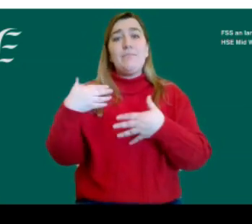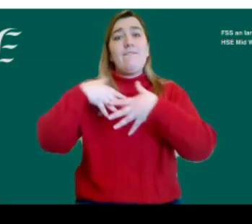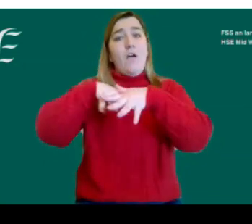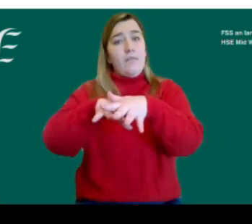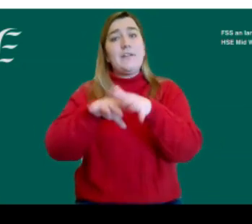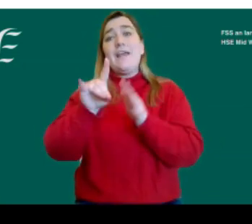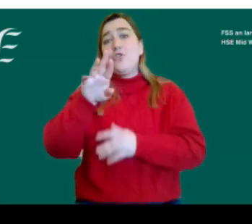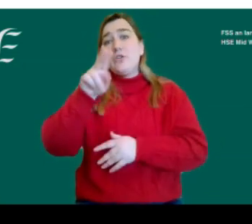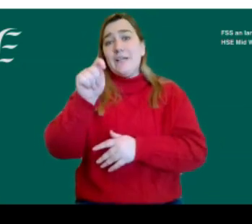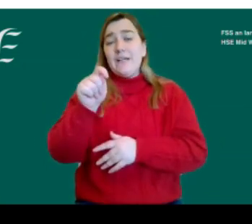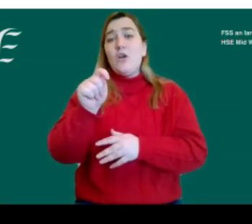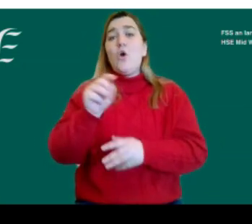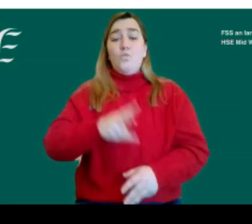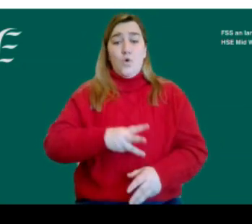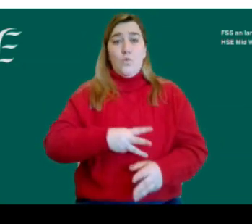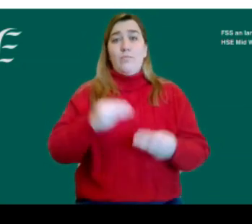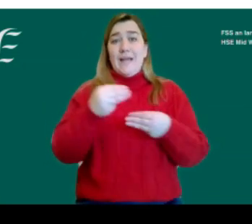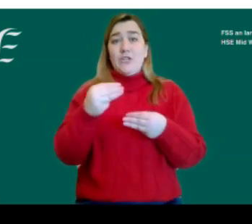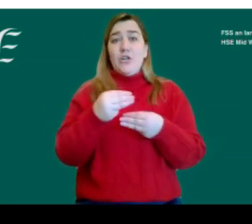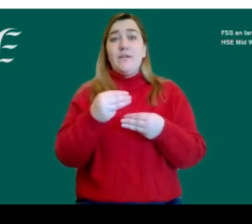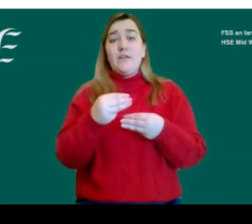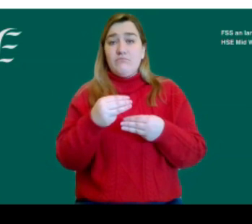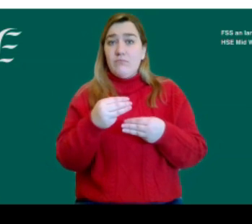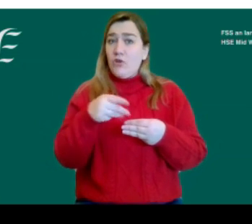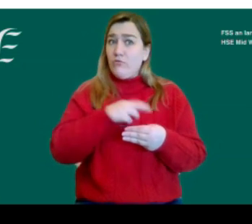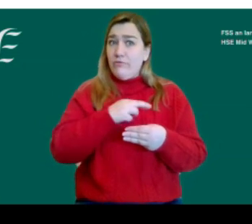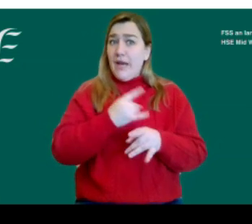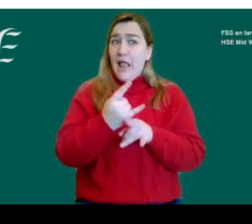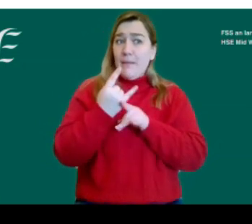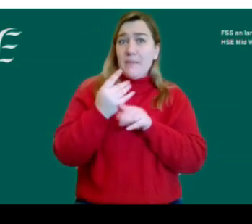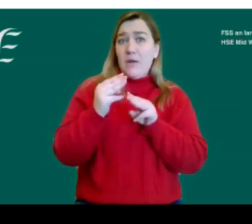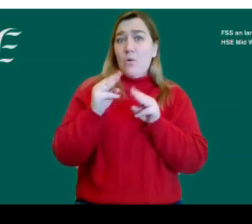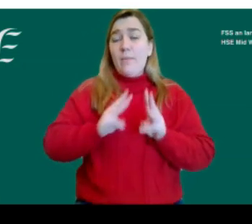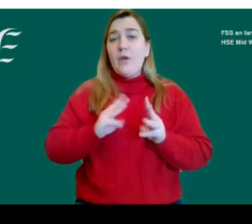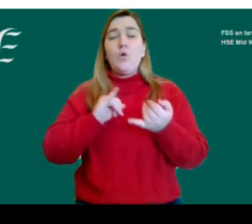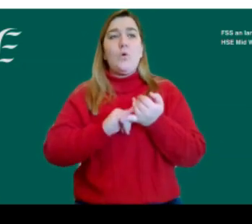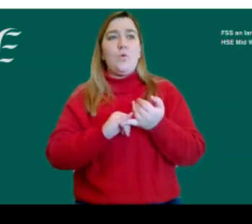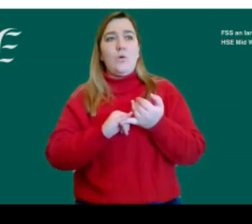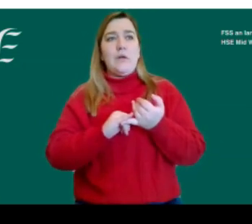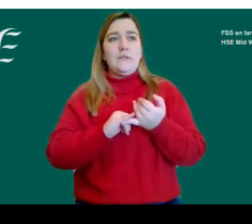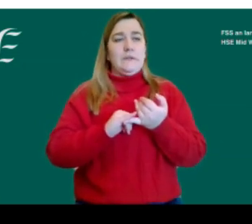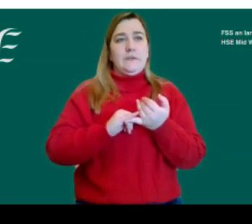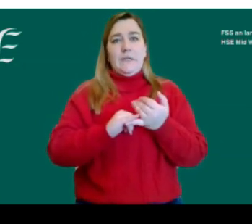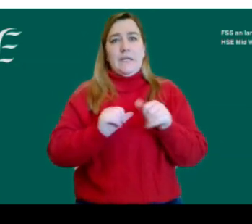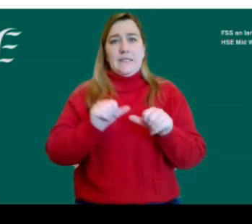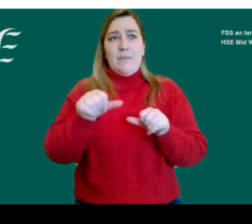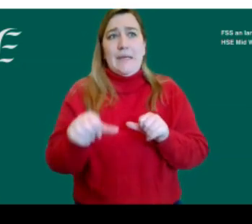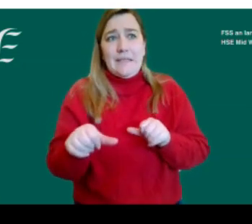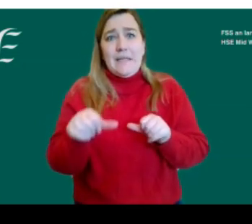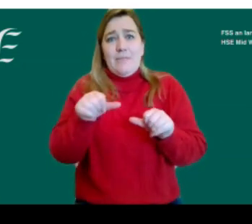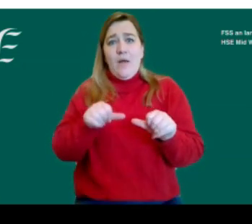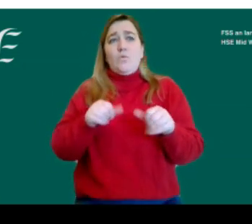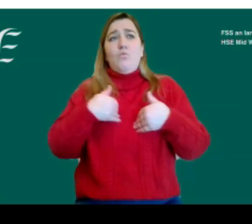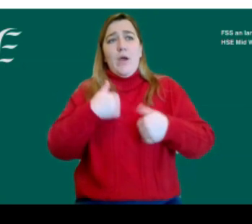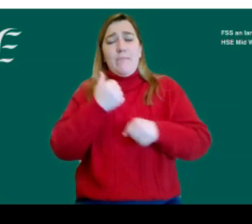women that are in that kind of I stepped in and I stepped out again, still worrying about fertility, but with competing menopause issues. And then